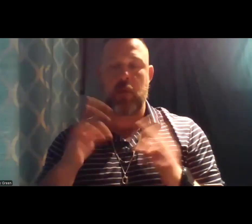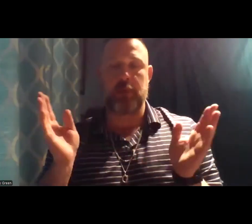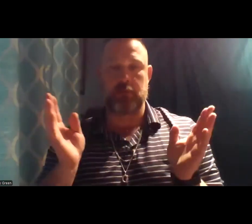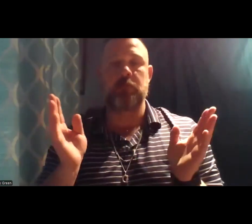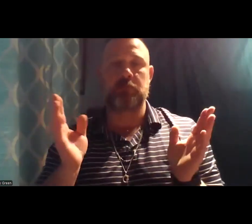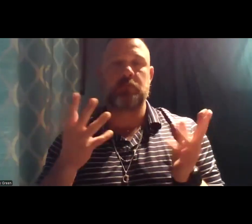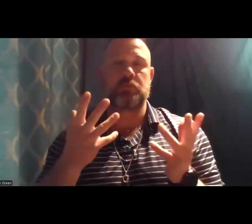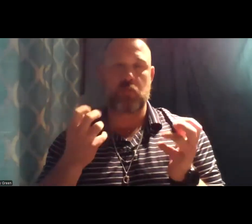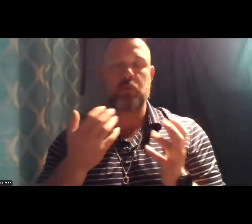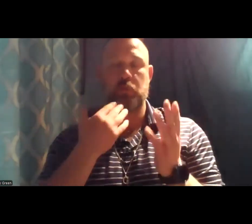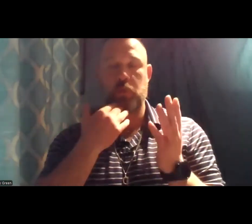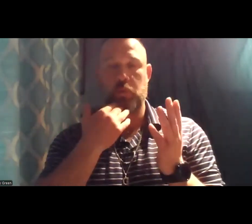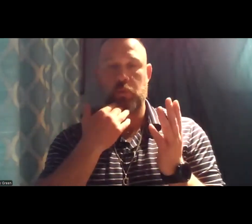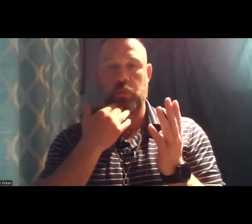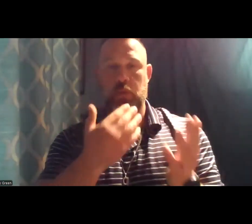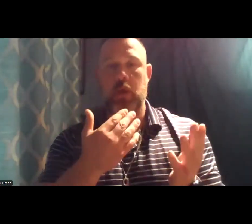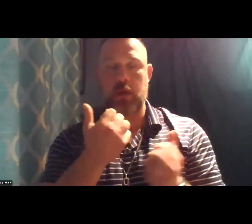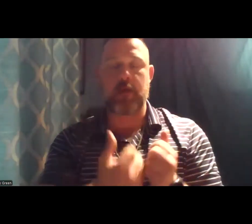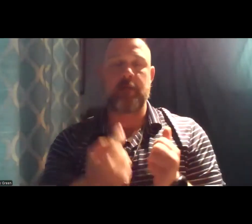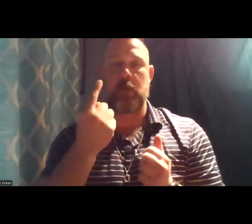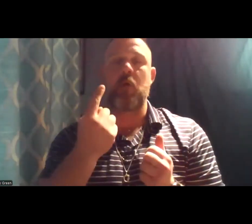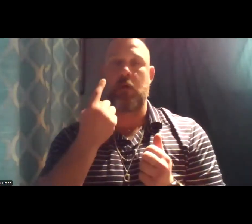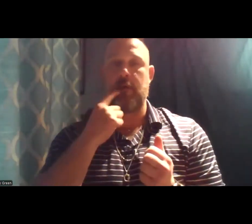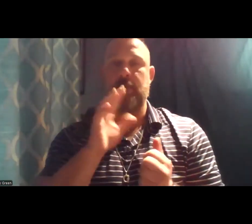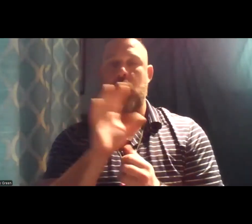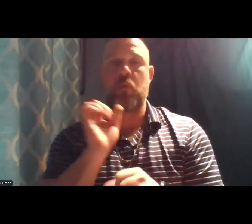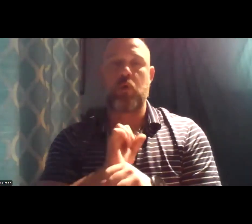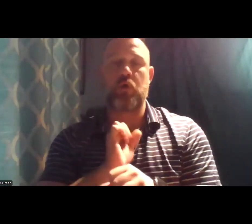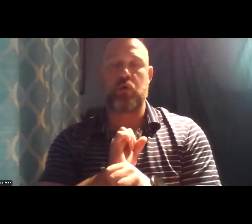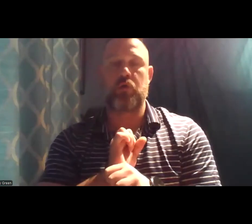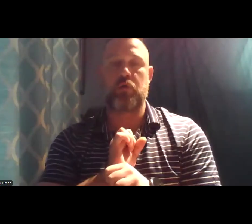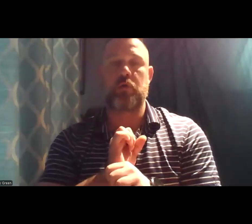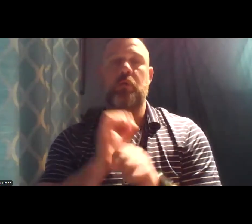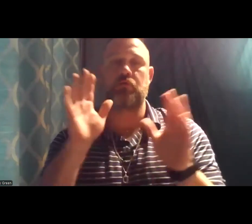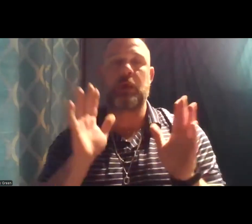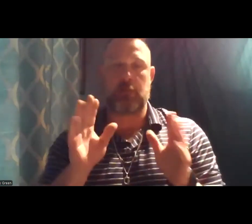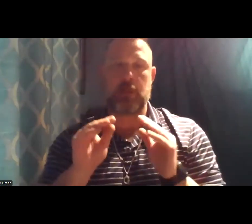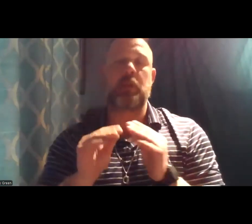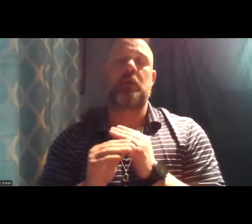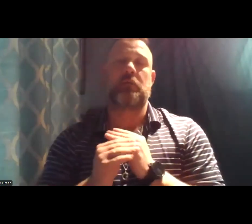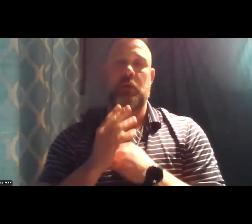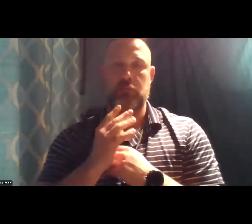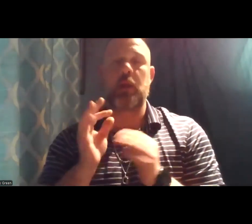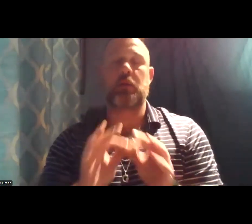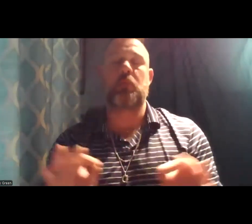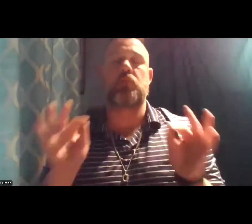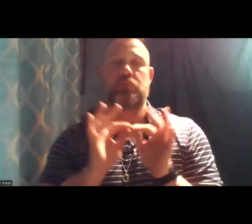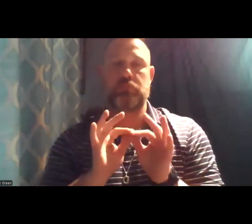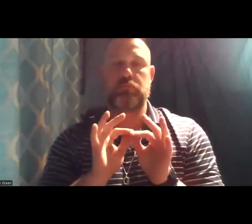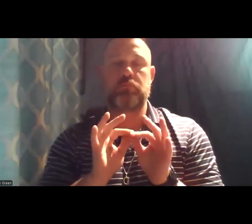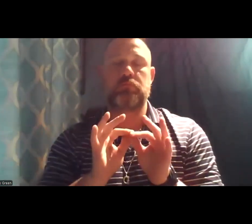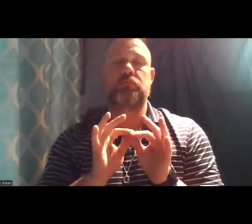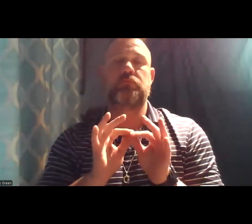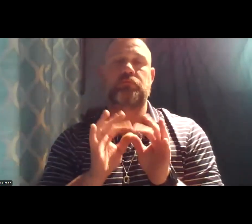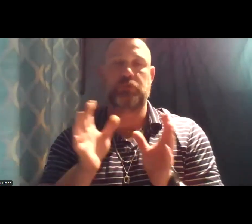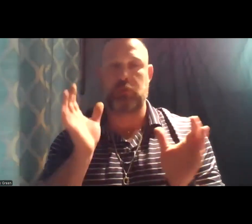I just wanted to thank everyone here for the work that you're doing. It is incredibly impactful. It is incredibly important. And